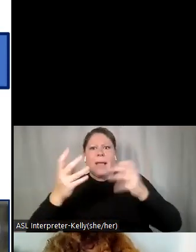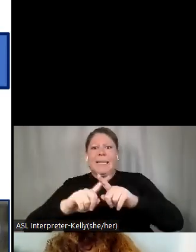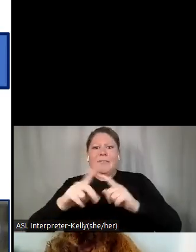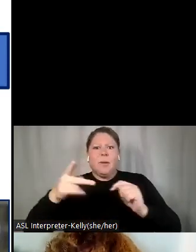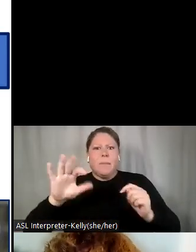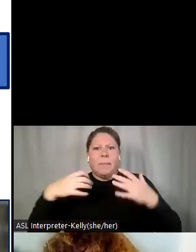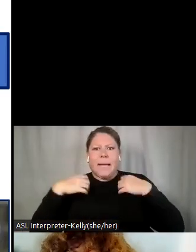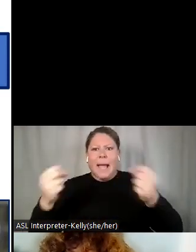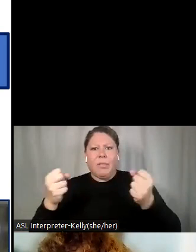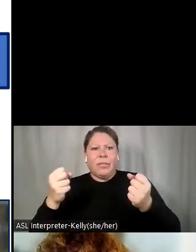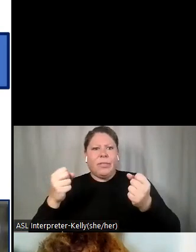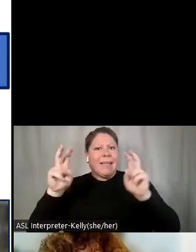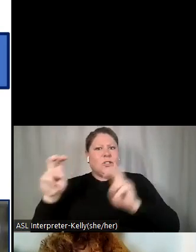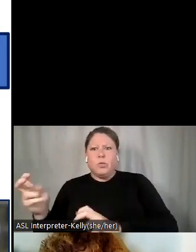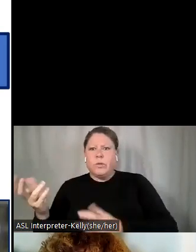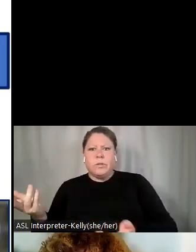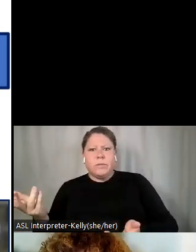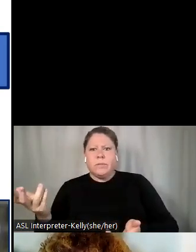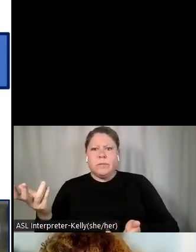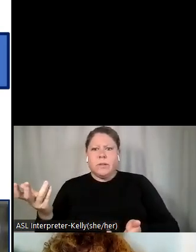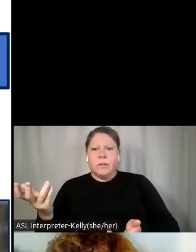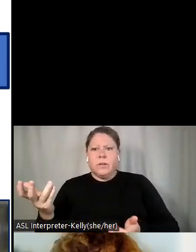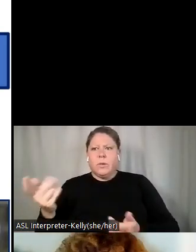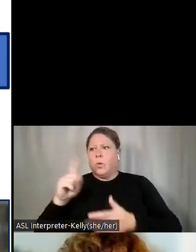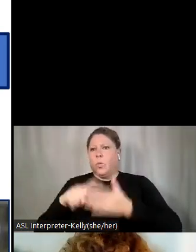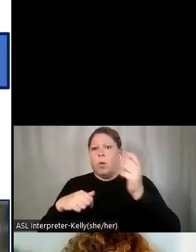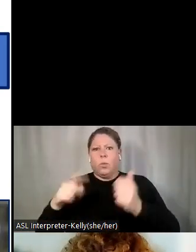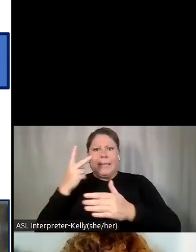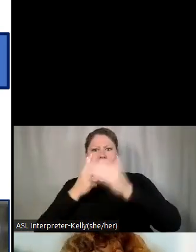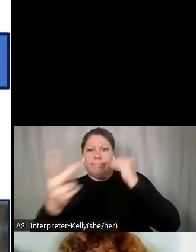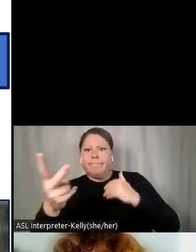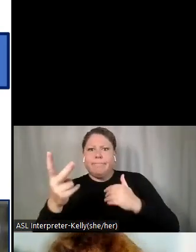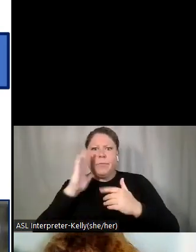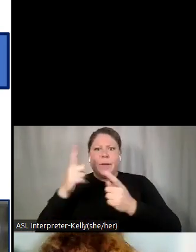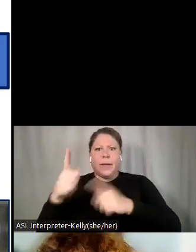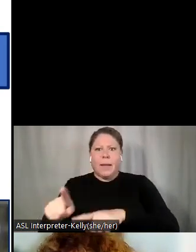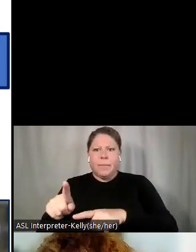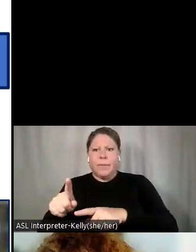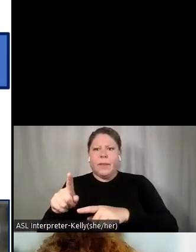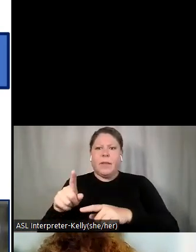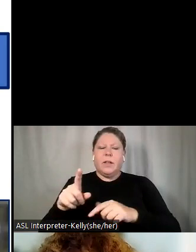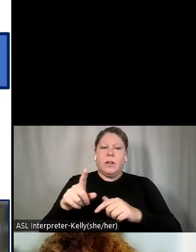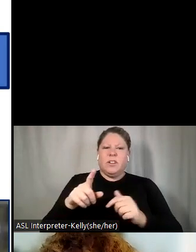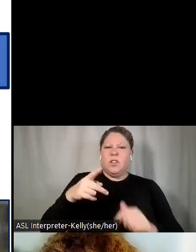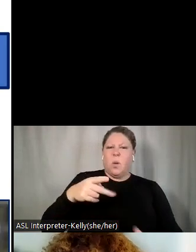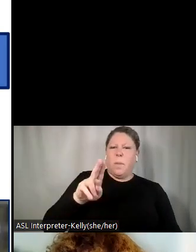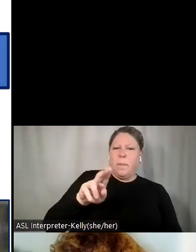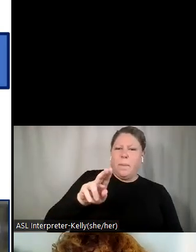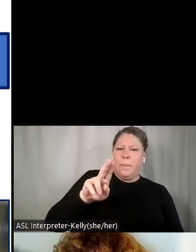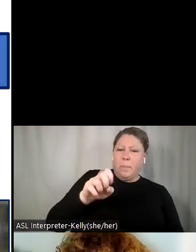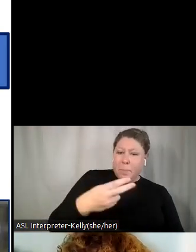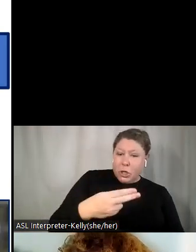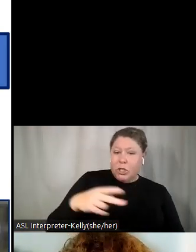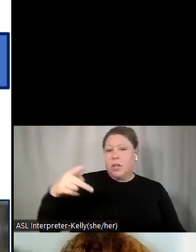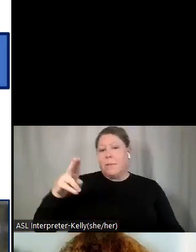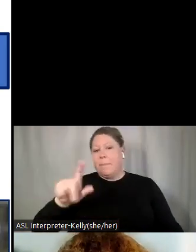may arise or that we see on the horizon. So the relationship of push and pull in this work is really quite fascinating. Where